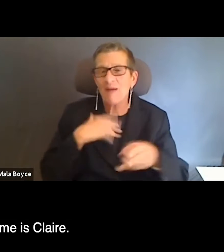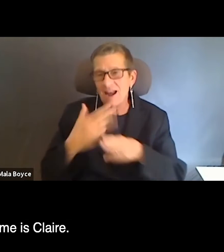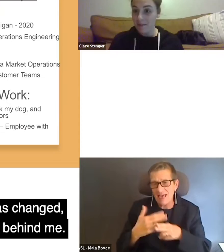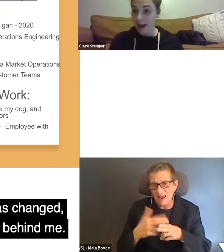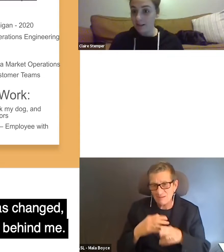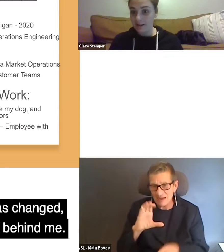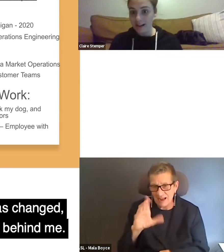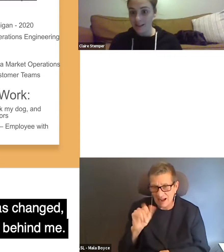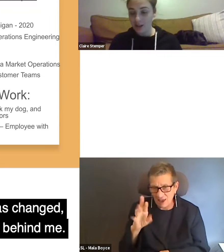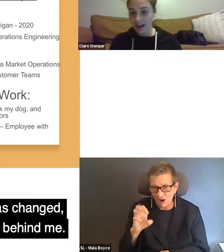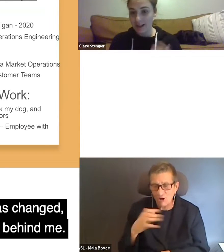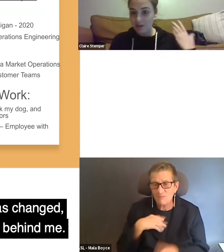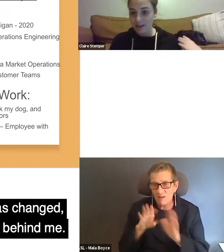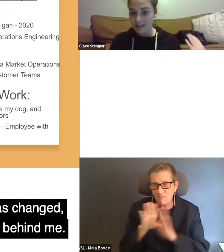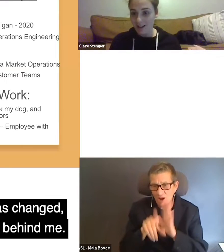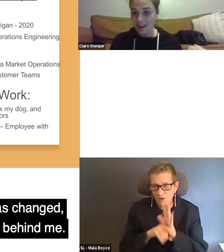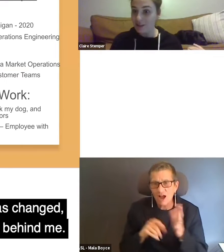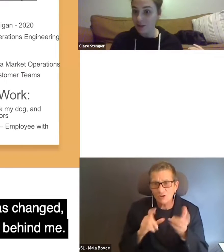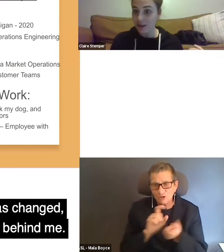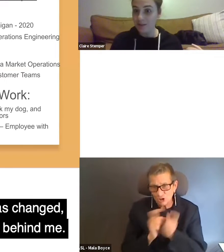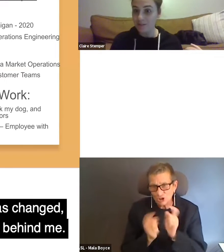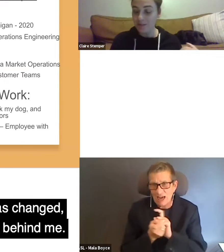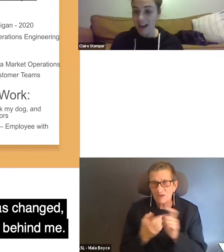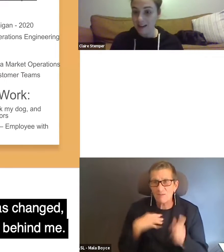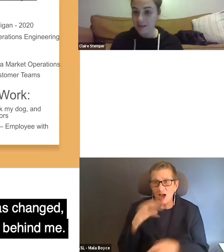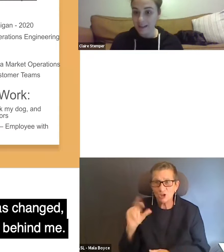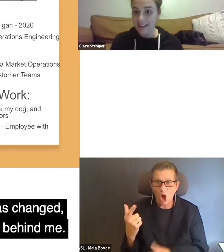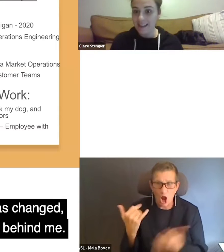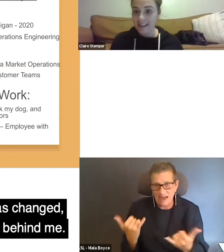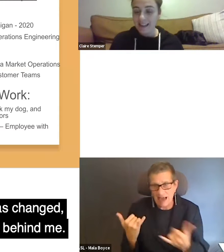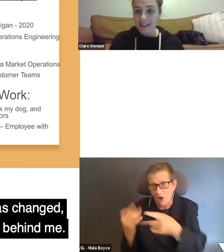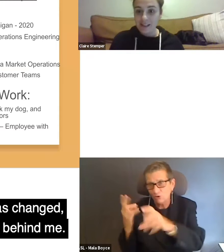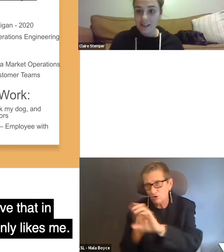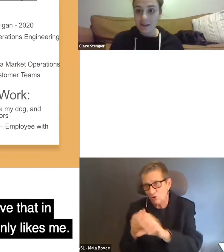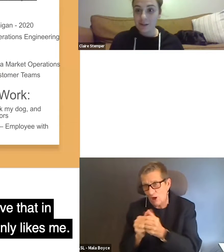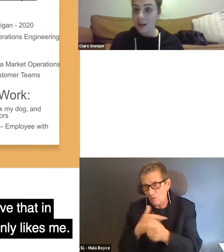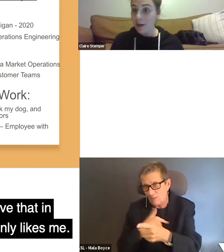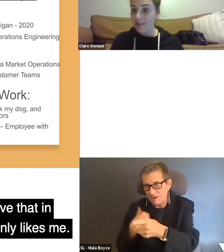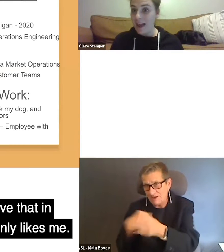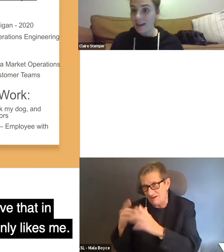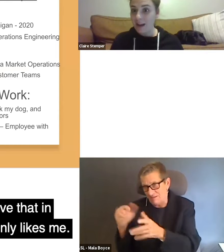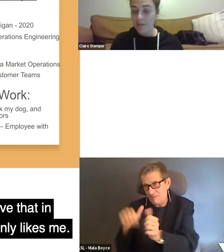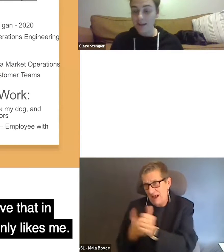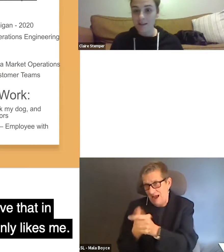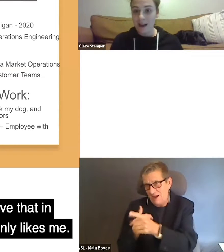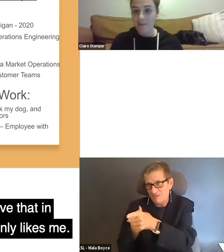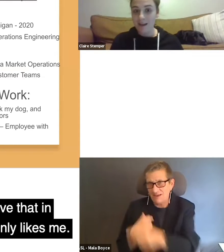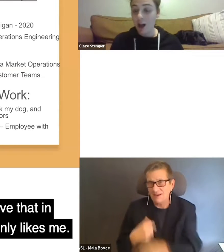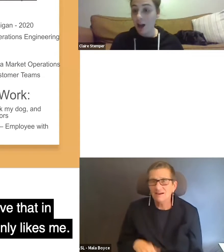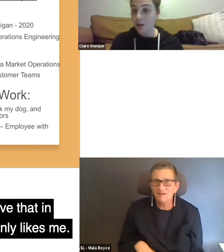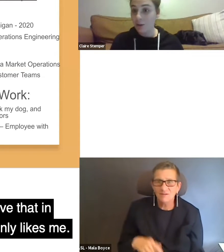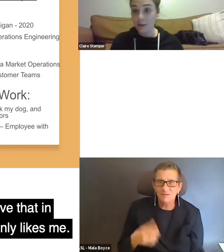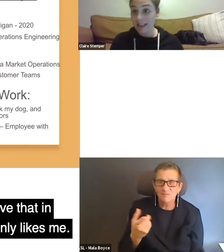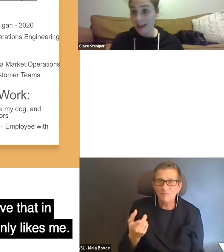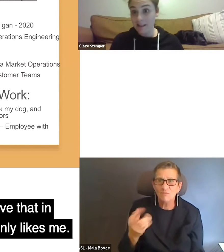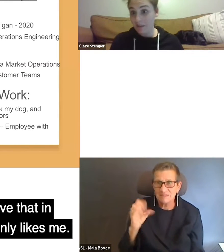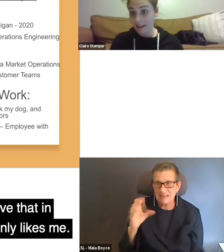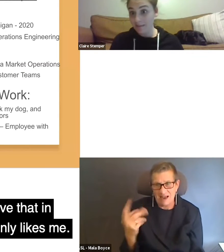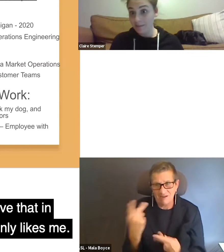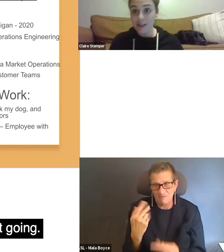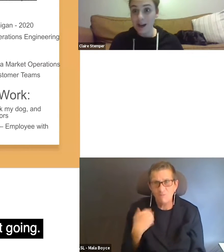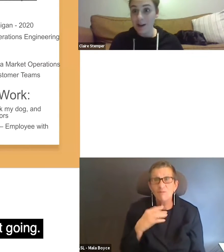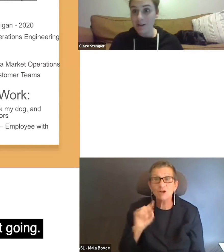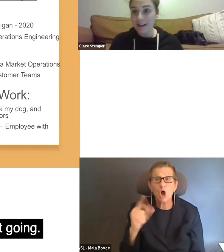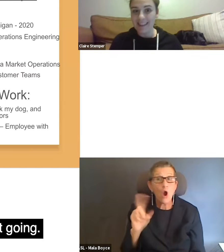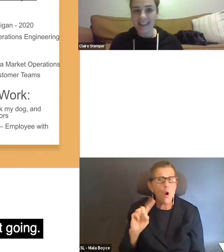Claire. My background has changed. My dog has joined behind me. So Scott, we have that in common. My dog only likes